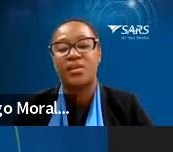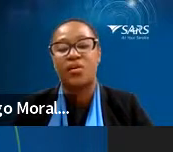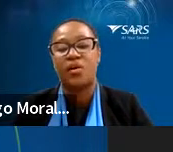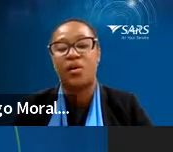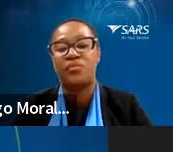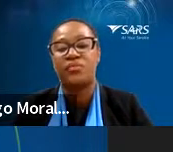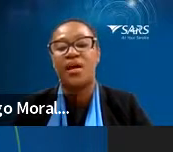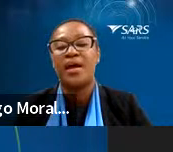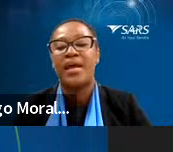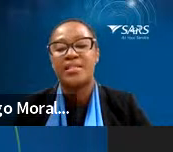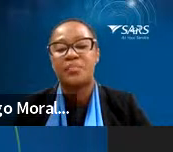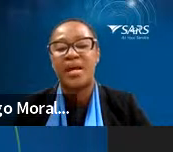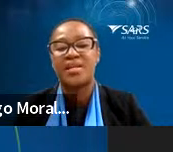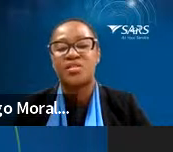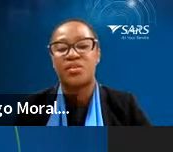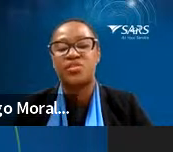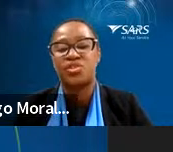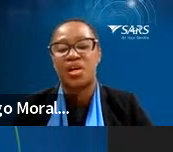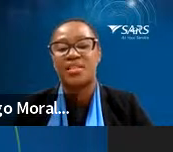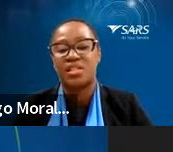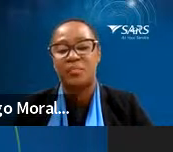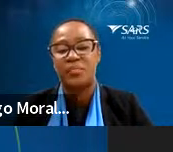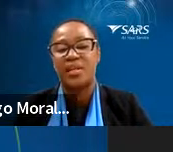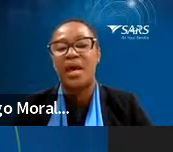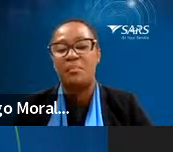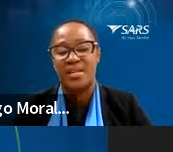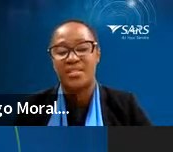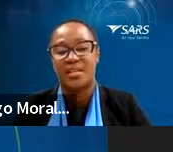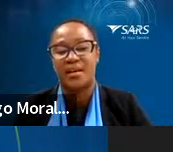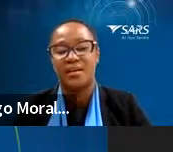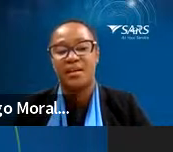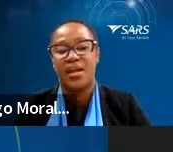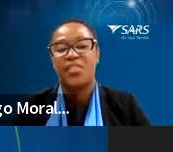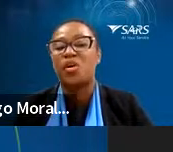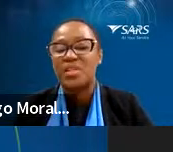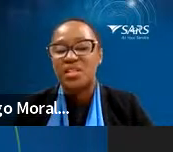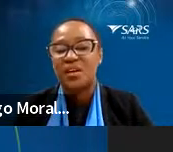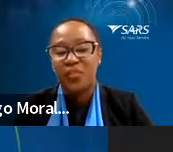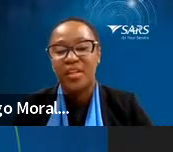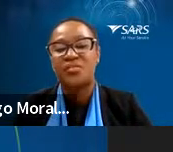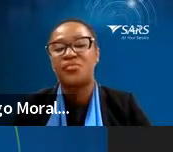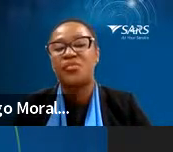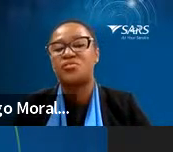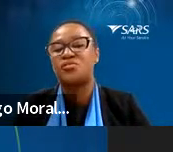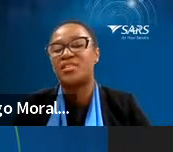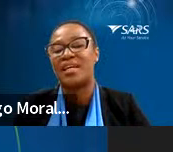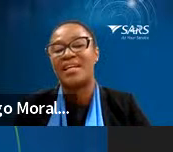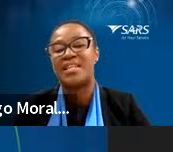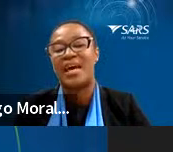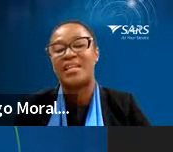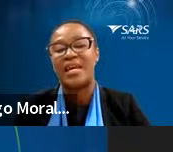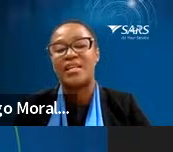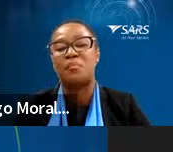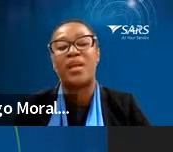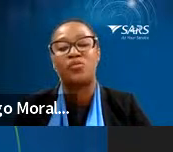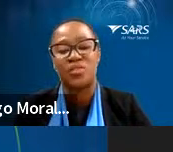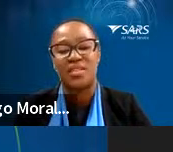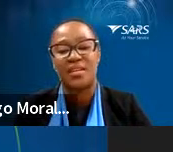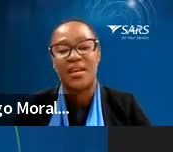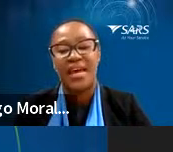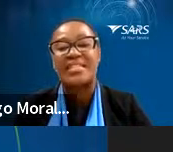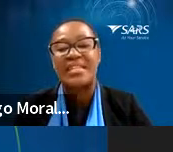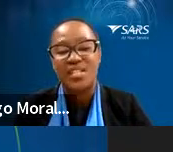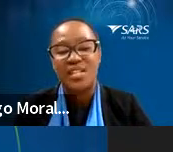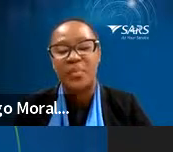is the head of Enterprise Service Charter Champion Ambassador. The commissioner fondly refers to Dr. Radzelani as